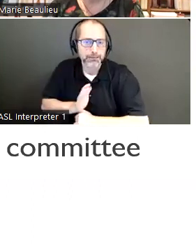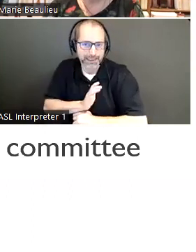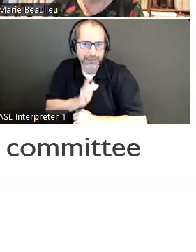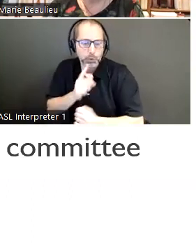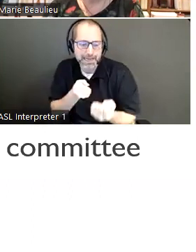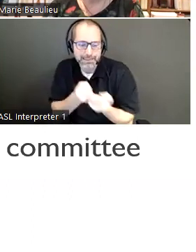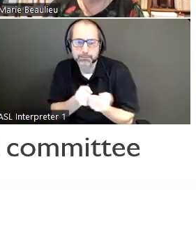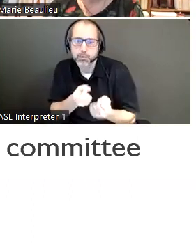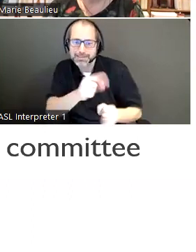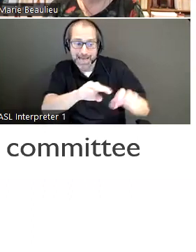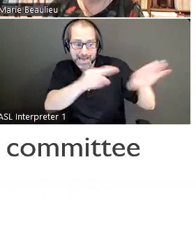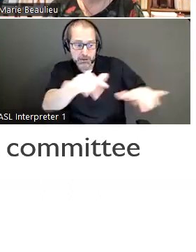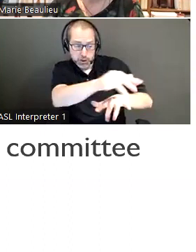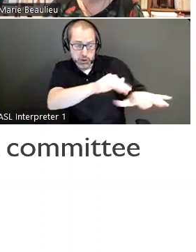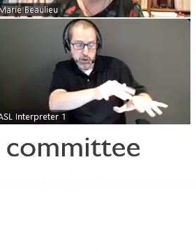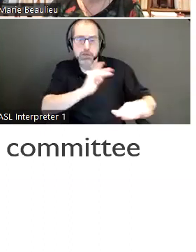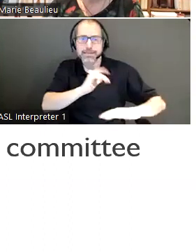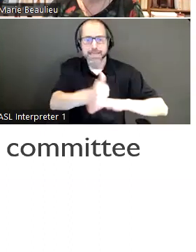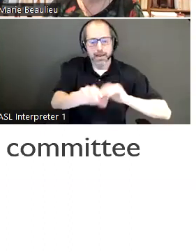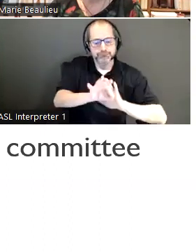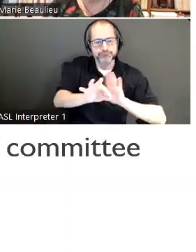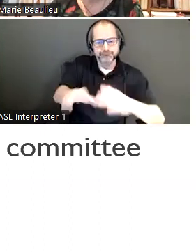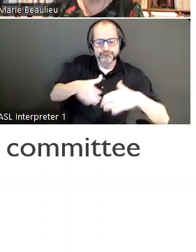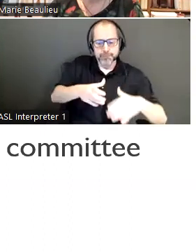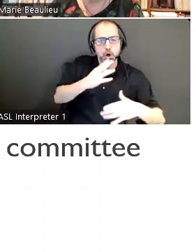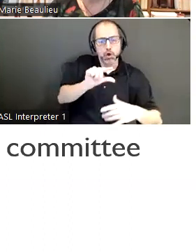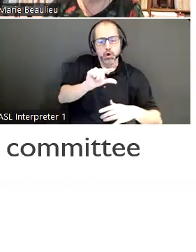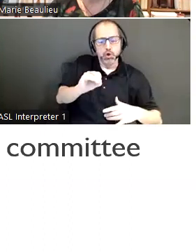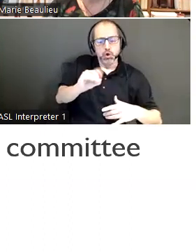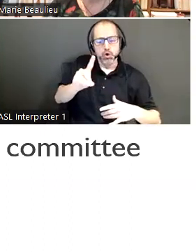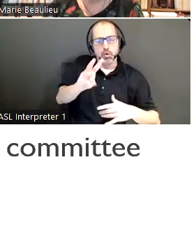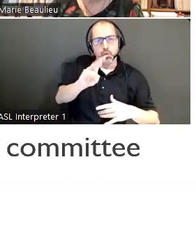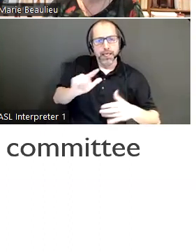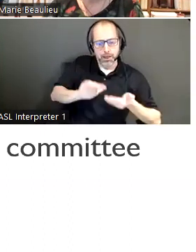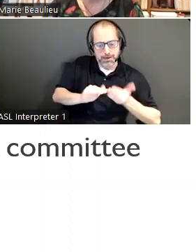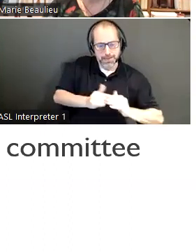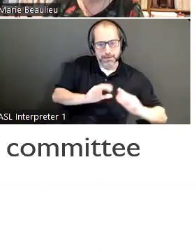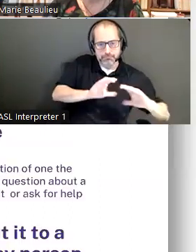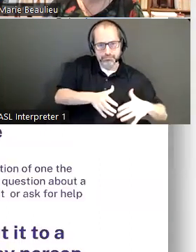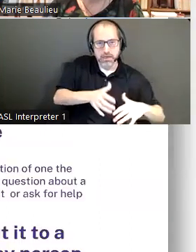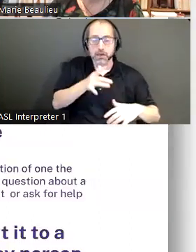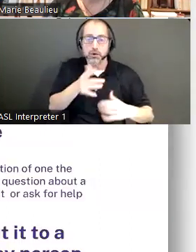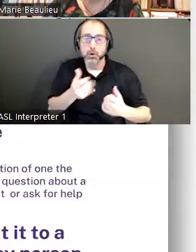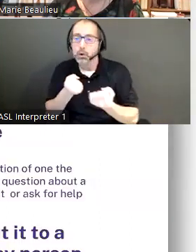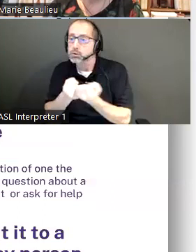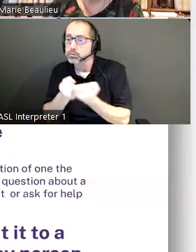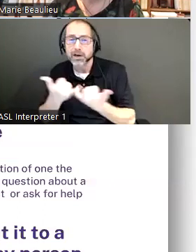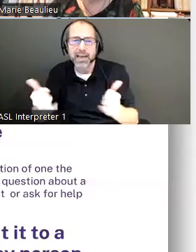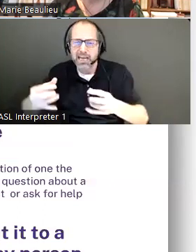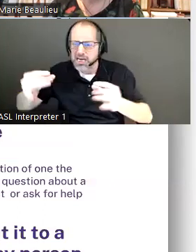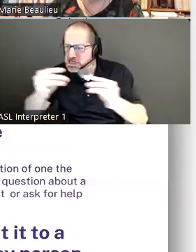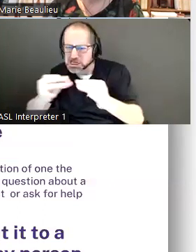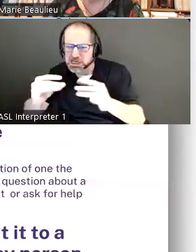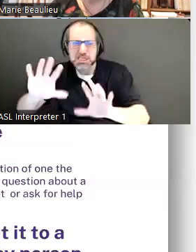still in Module 3, in order to promote goodwill and raise awareness of intolerance, we developed a poster campaign. So on